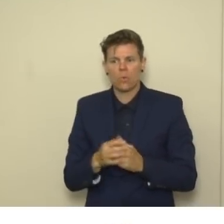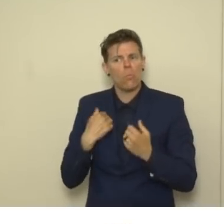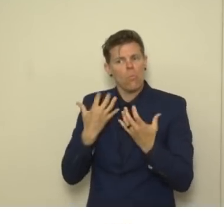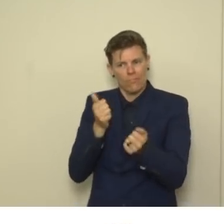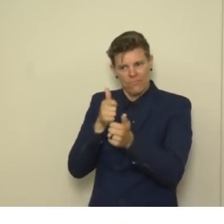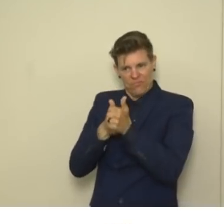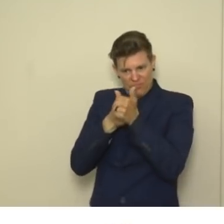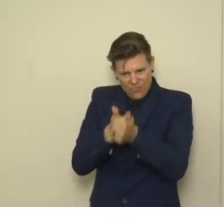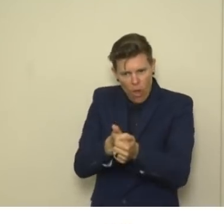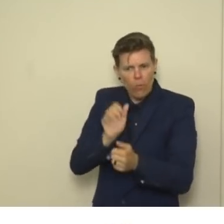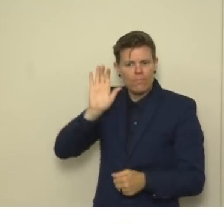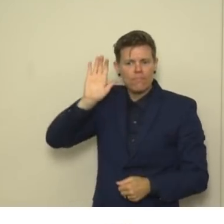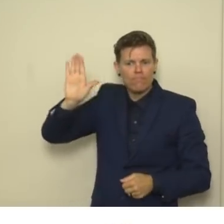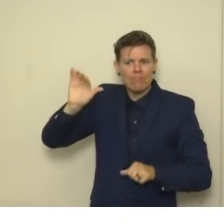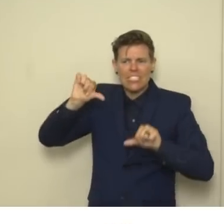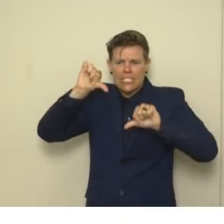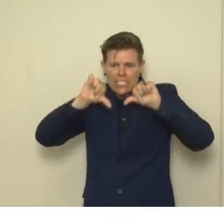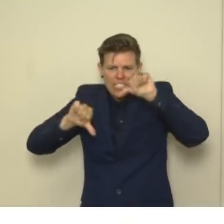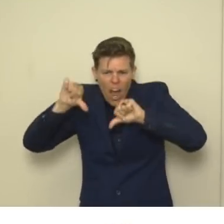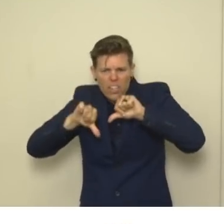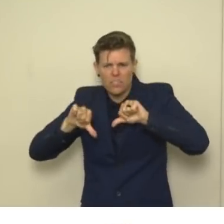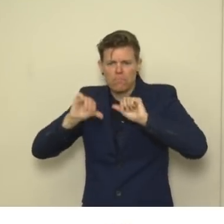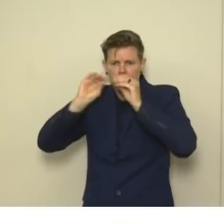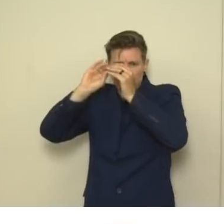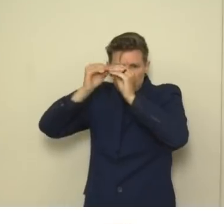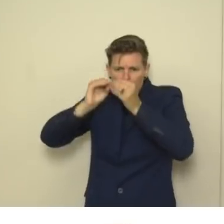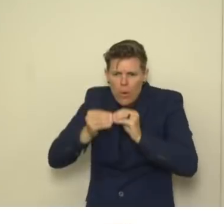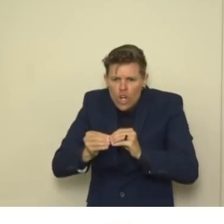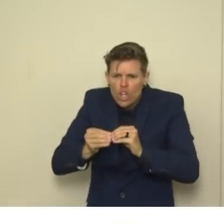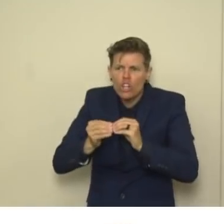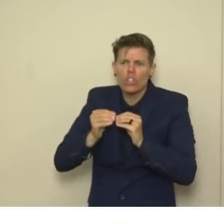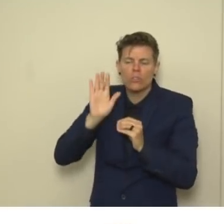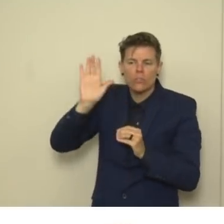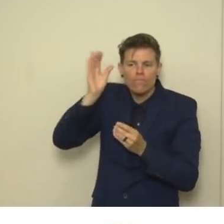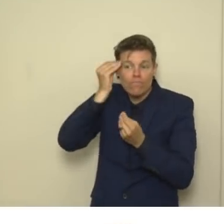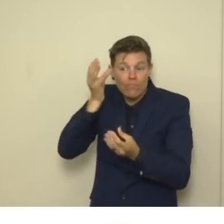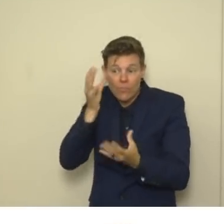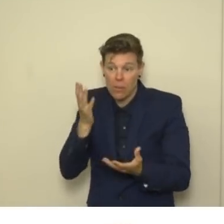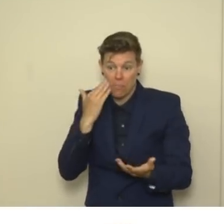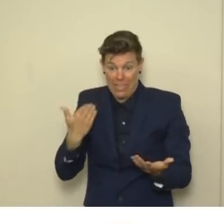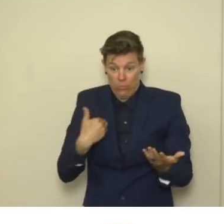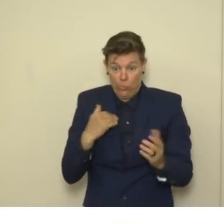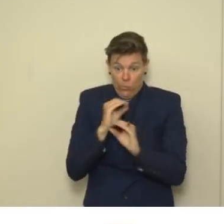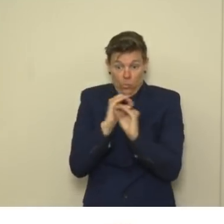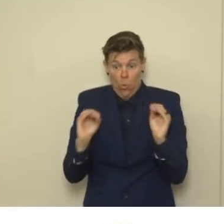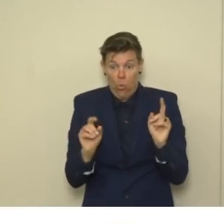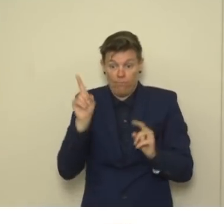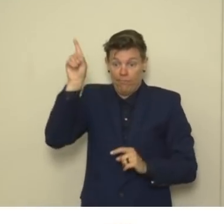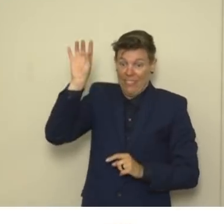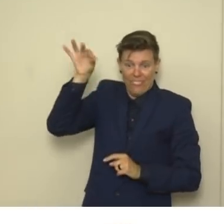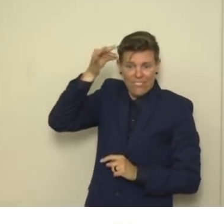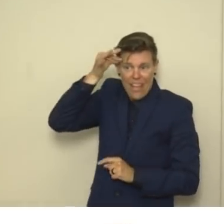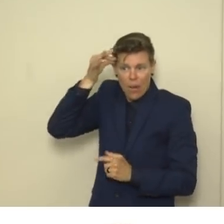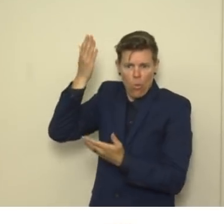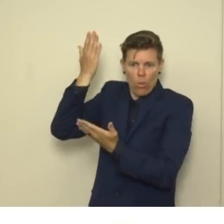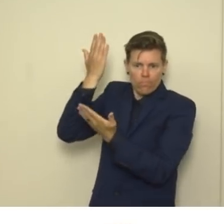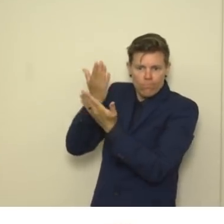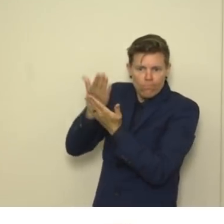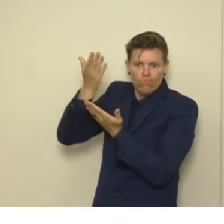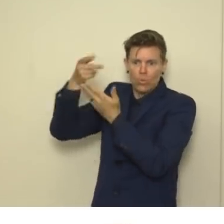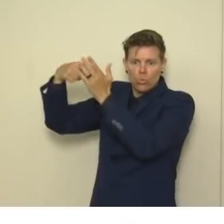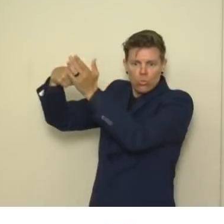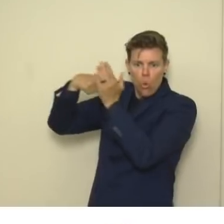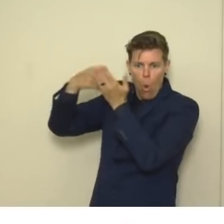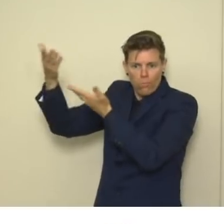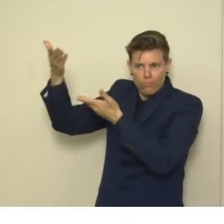saying that? Because in this country, because we don't have a federal effort here that's cohesive, smart, and science-based, we